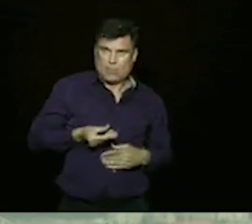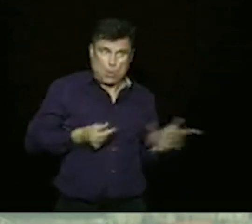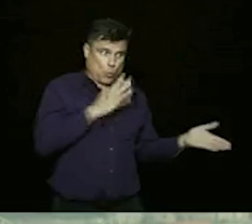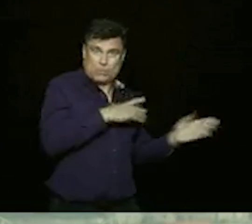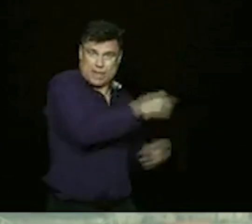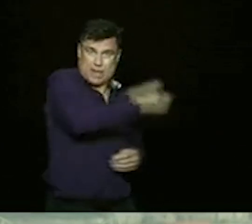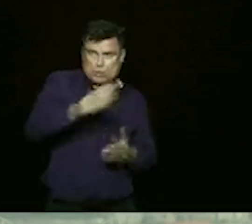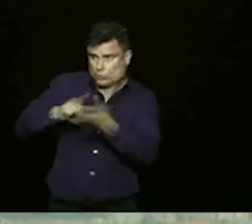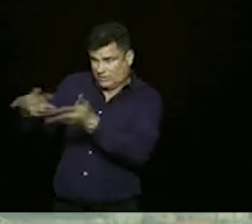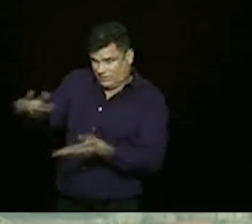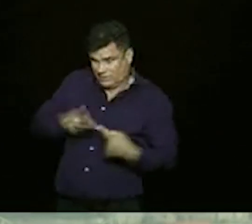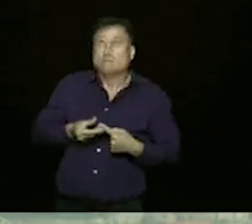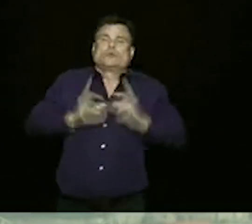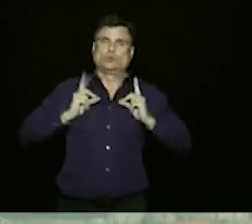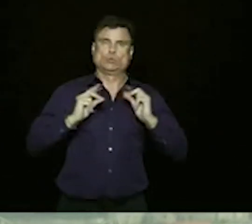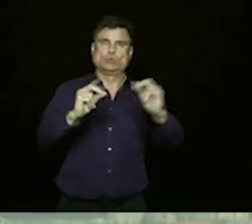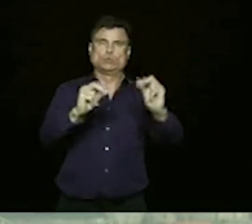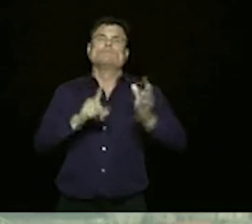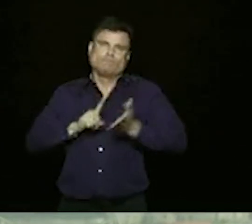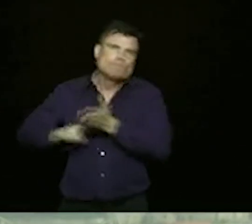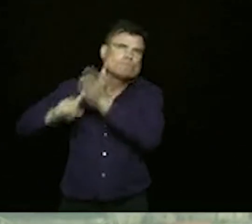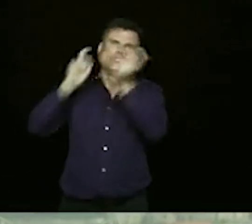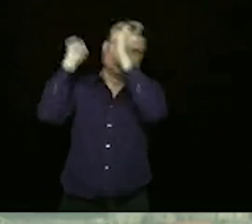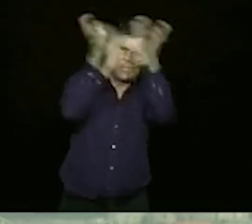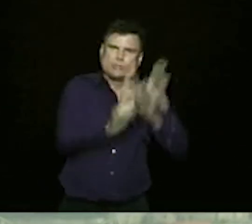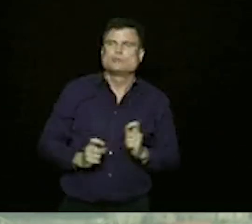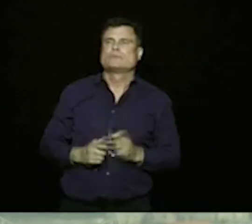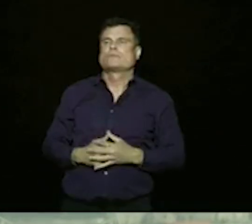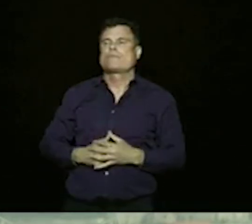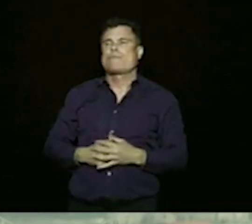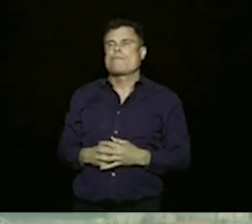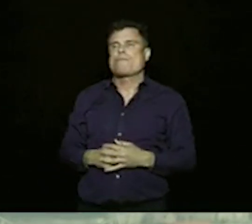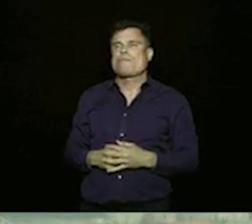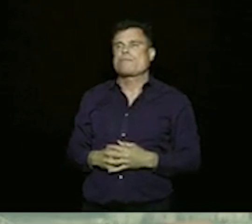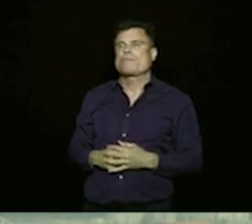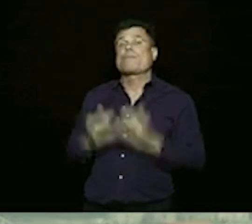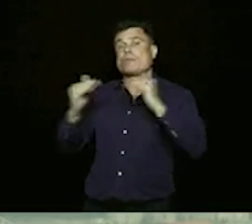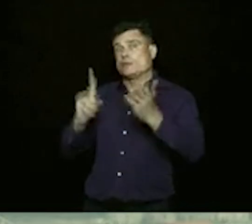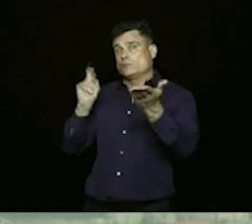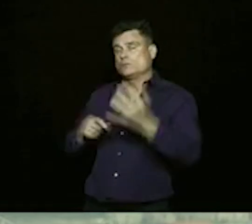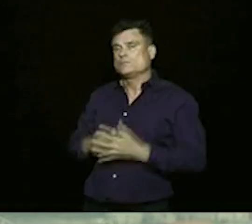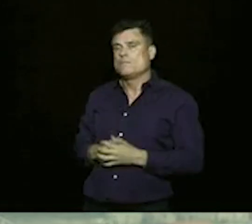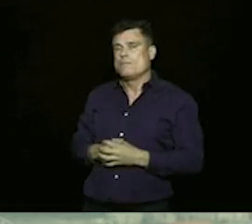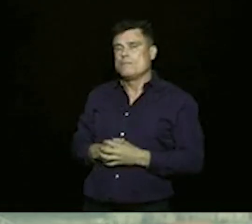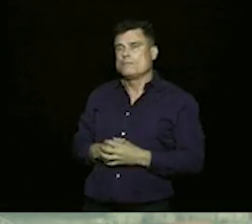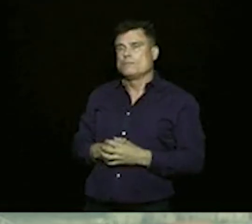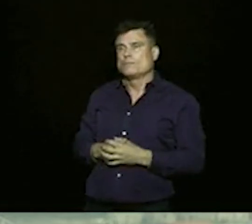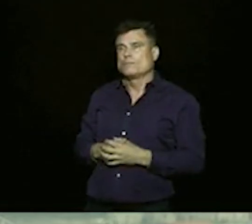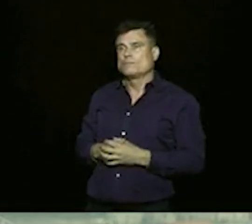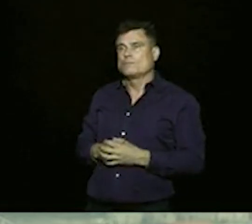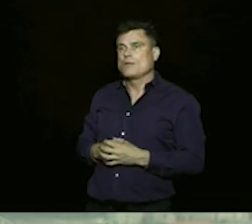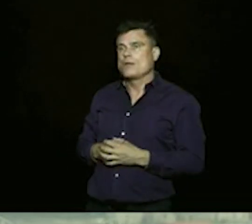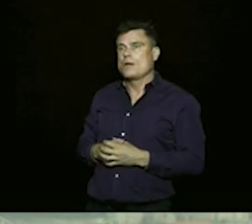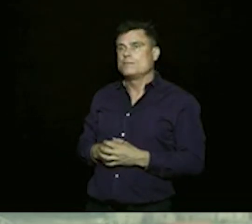actually set a deadline for Mary Ellen Turpel-Lafond to report on this? And it seems like there are two aspects. One is